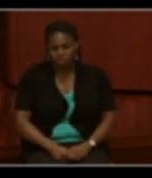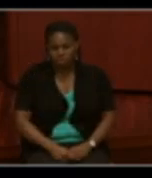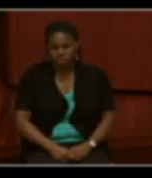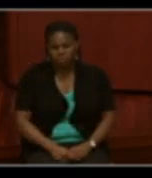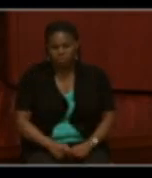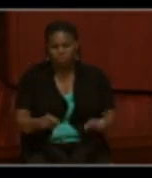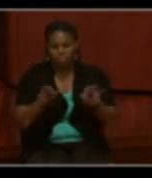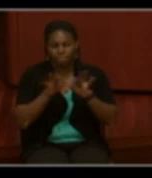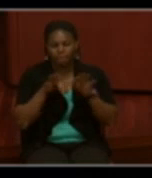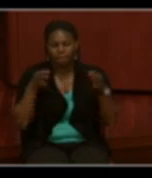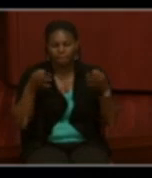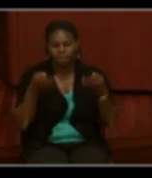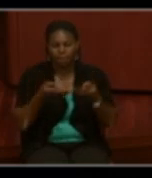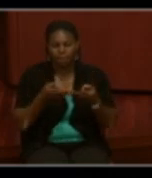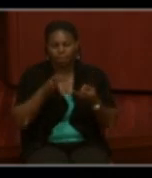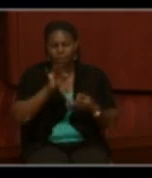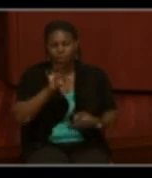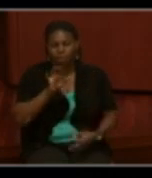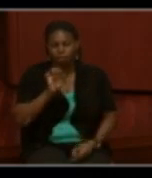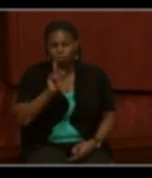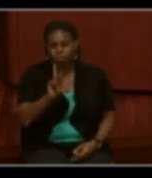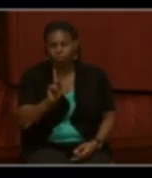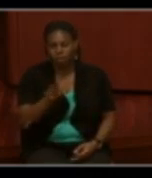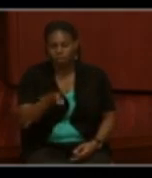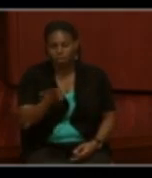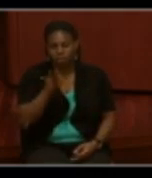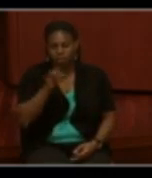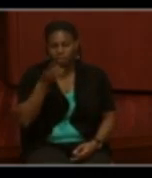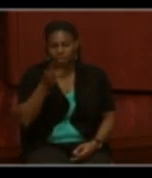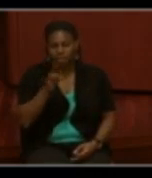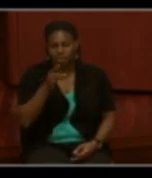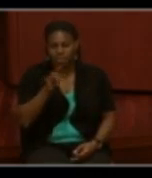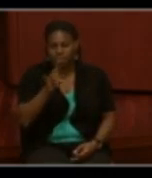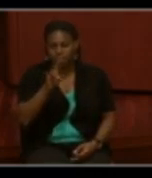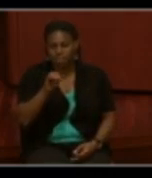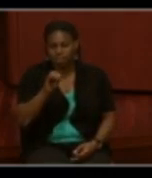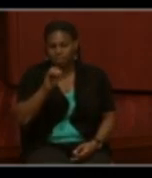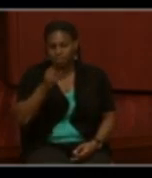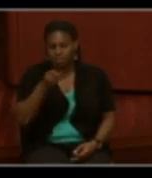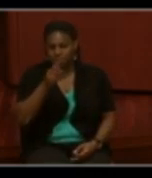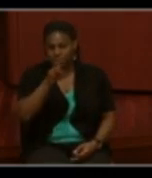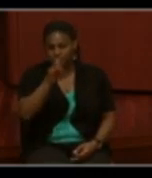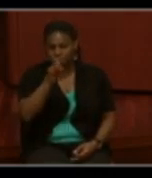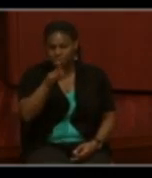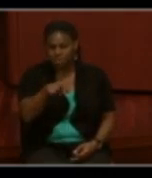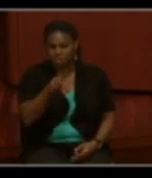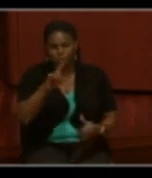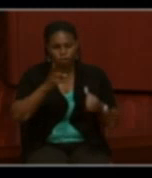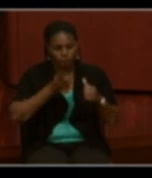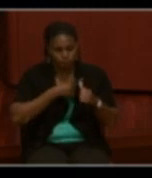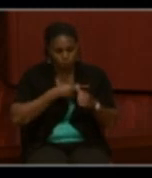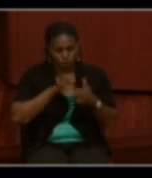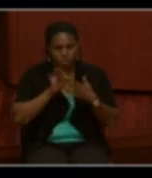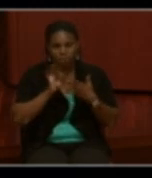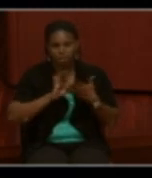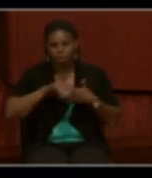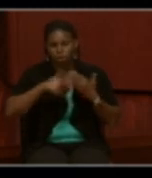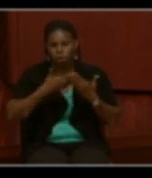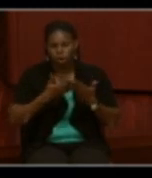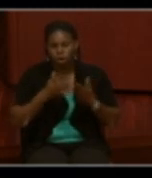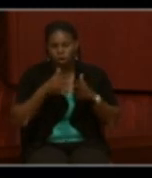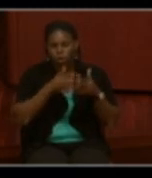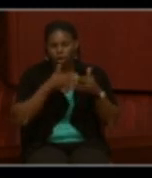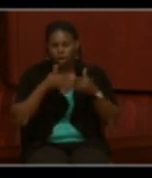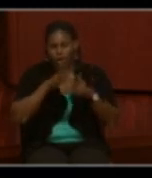The family of Frank, the Frank Over's family, is found in the 1870 census, which again is the first census that counted all African Americans,